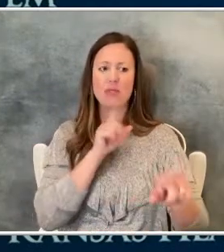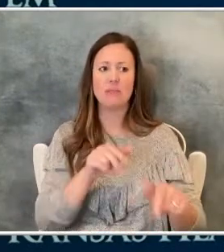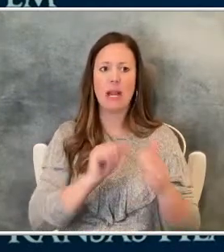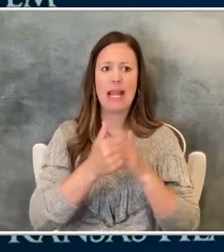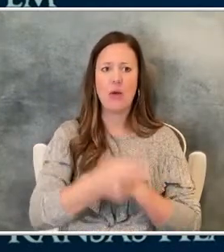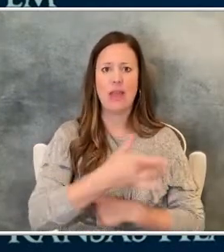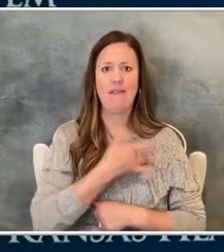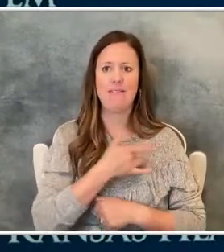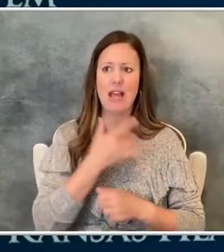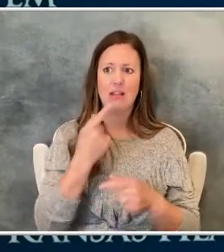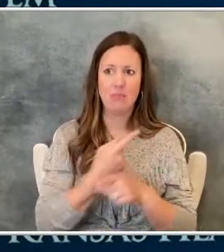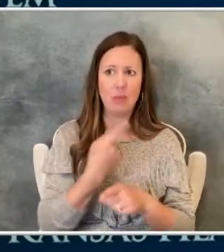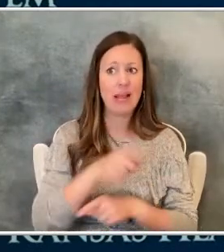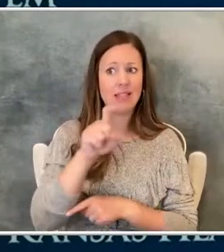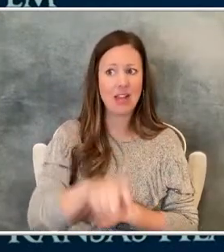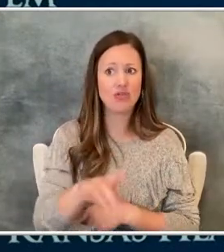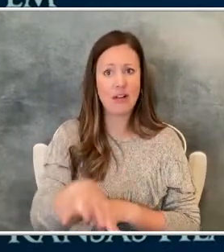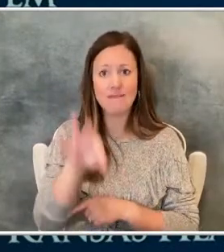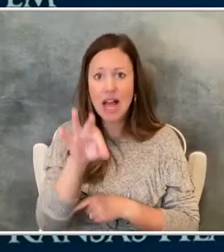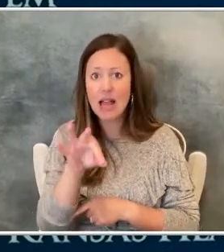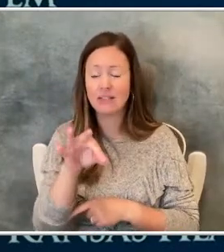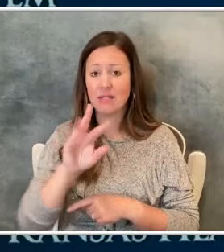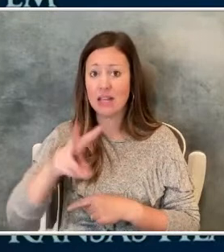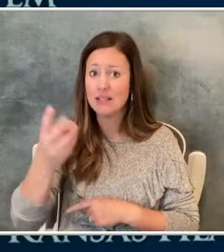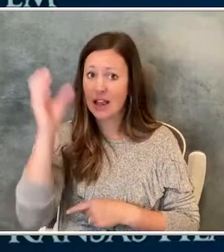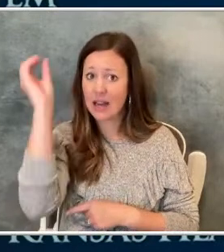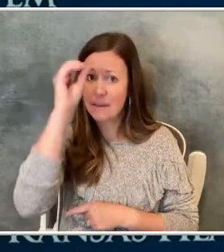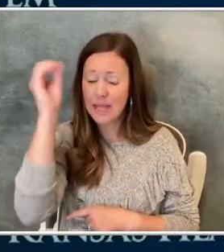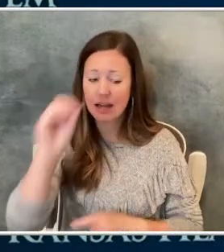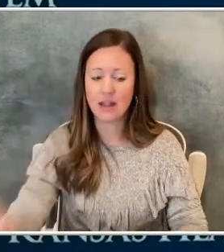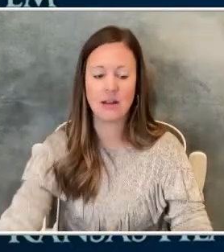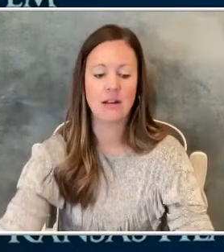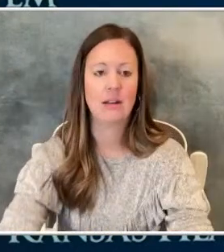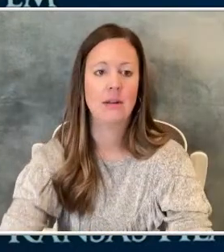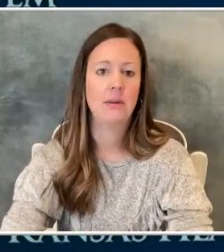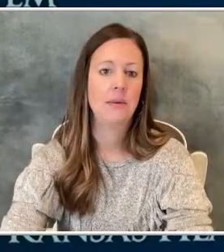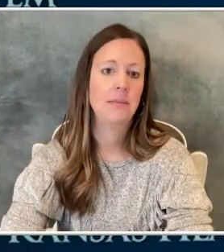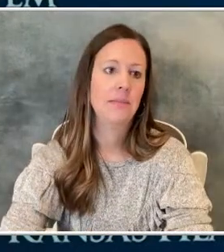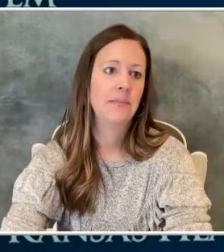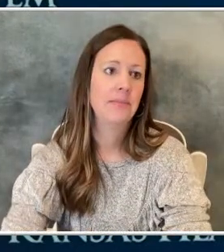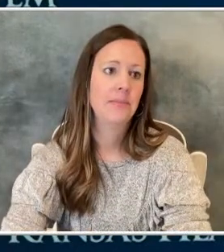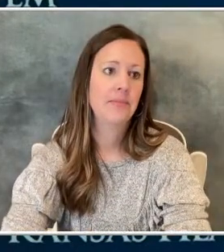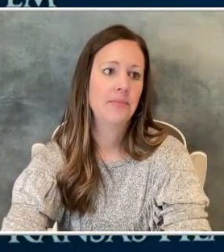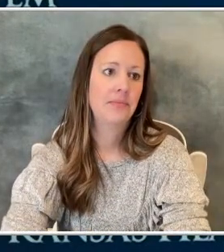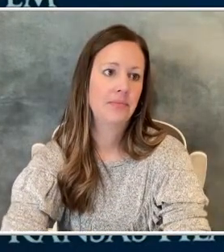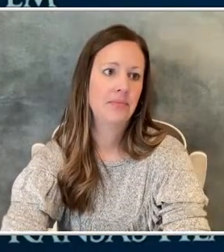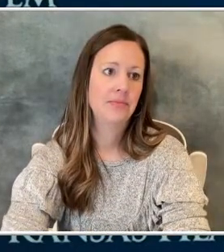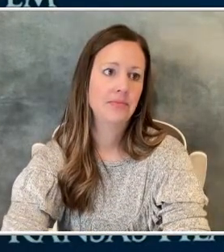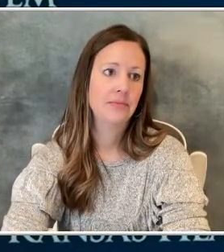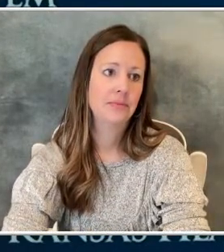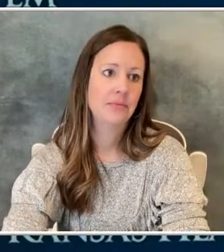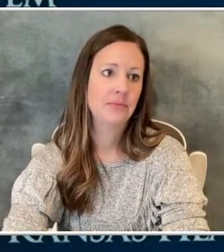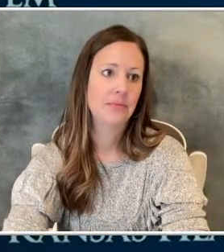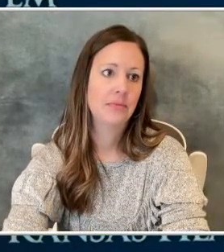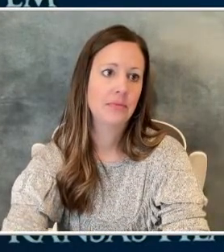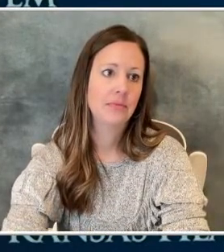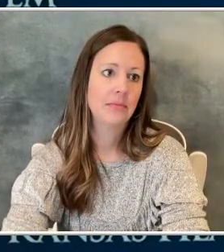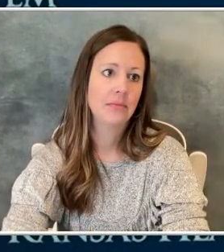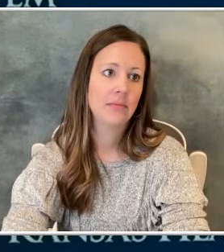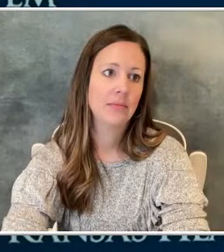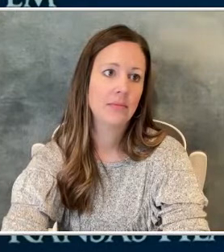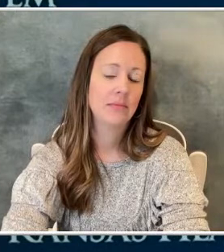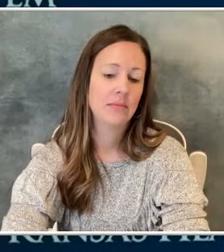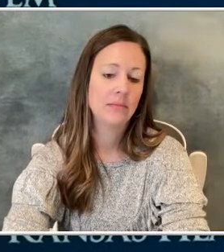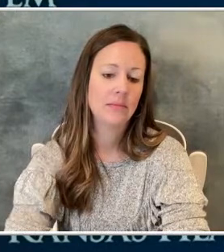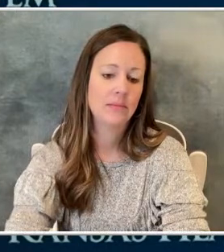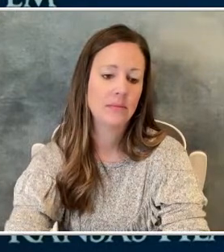get a second opinion. Like all people should do if they have doubts in their medical care. Second opinion is justified.